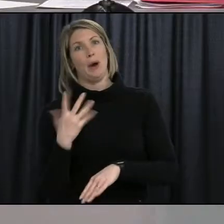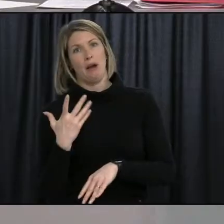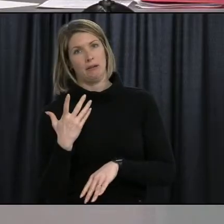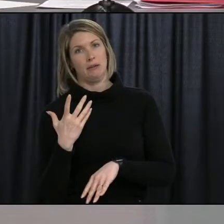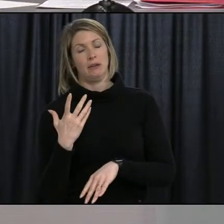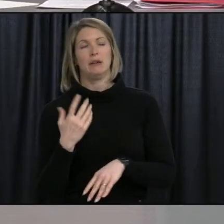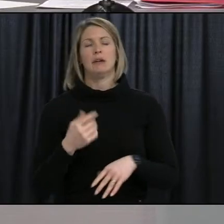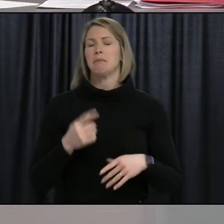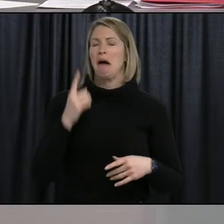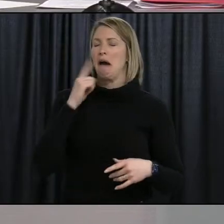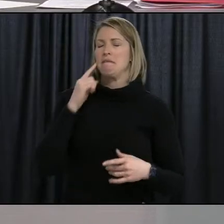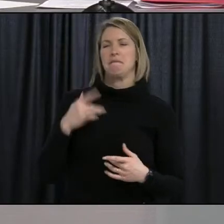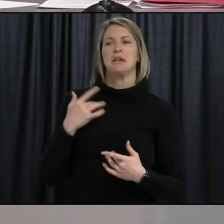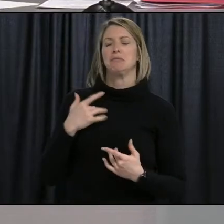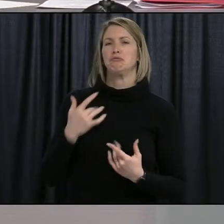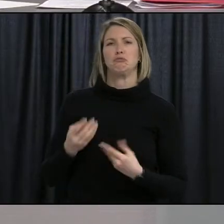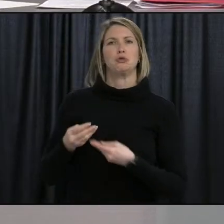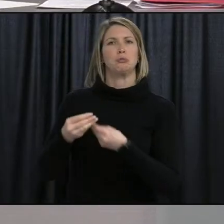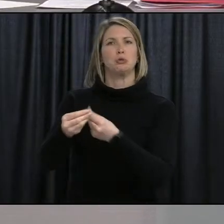that. Okay.